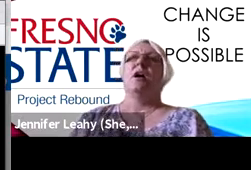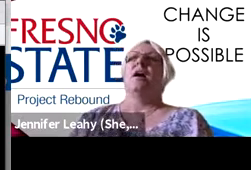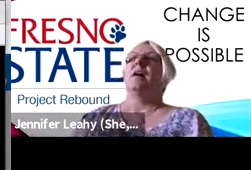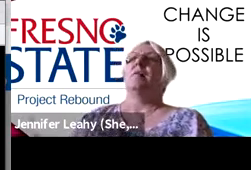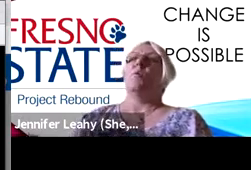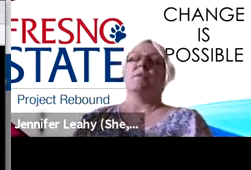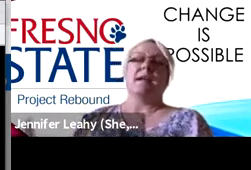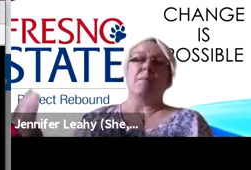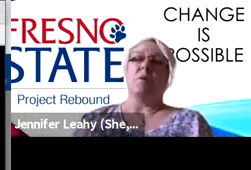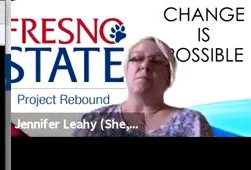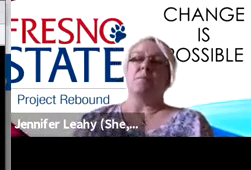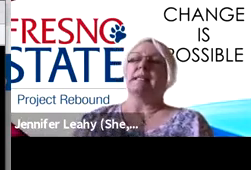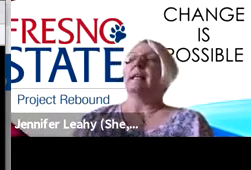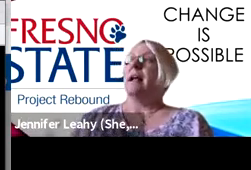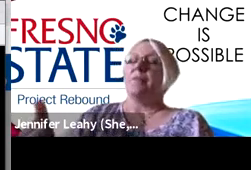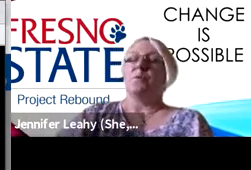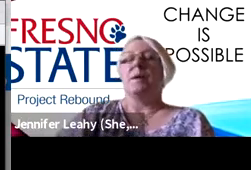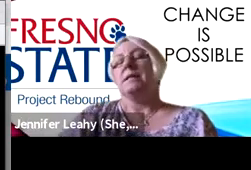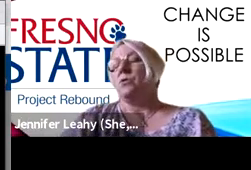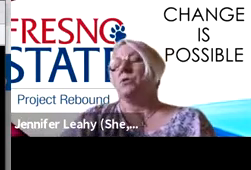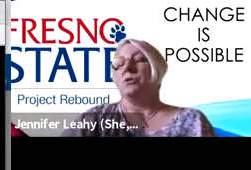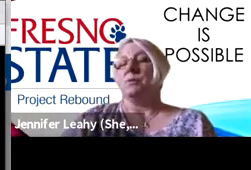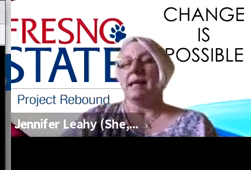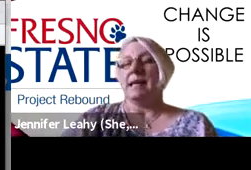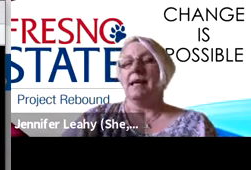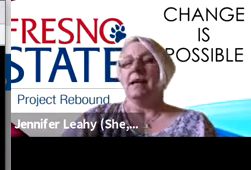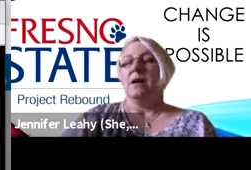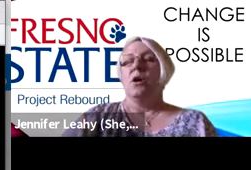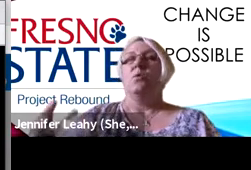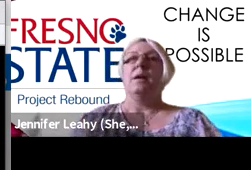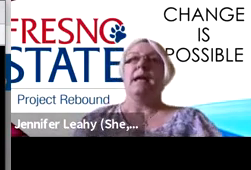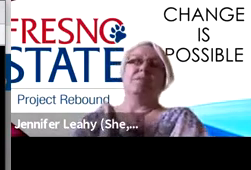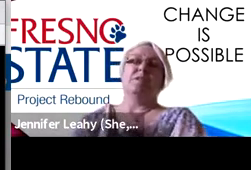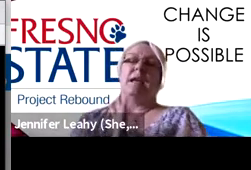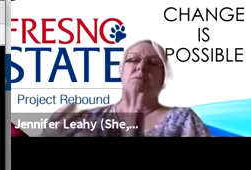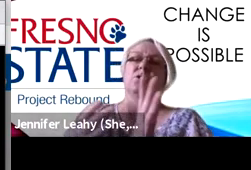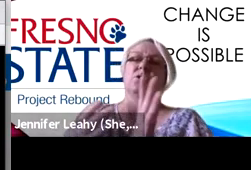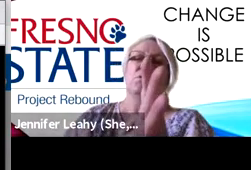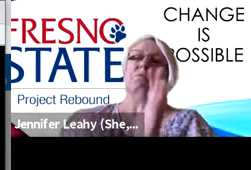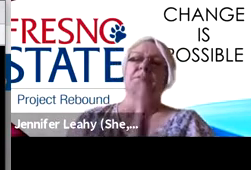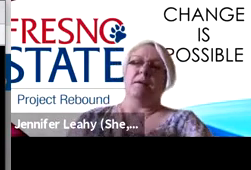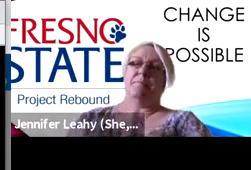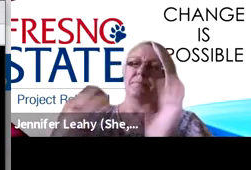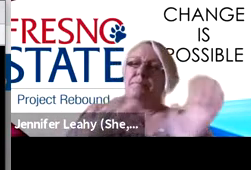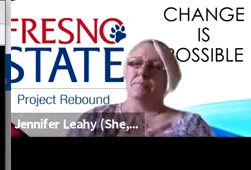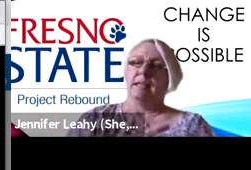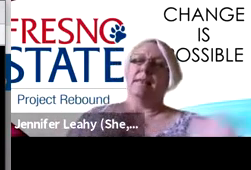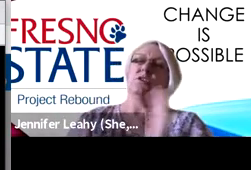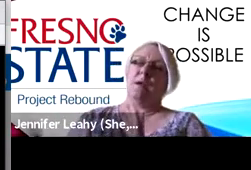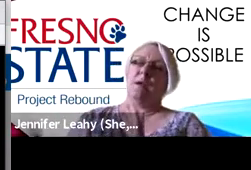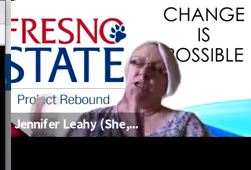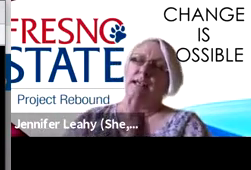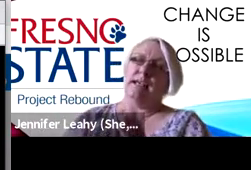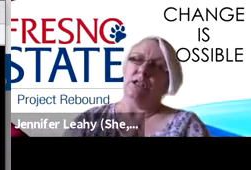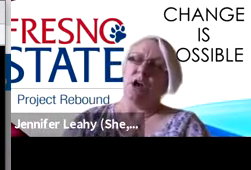college, or they come home from prison and they're ready to go to the UC, we have to be able to move them in